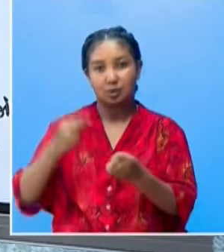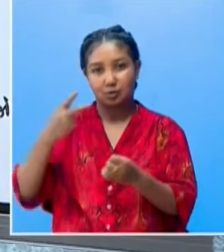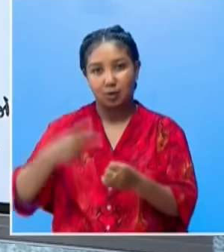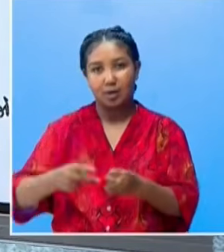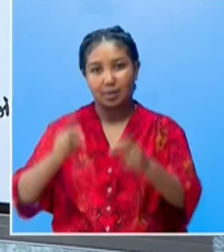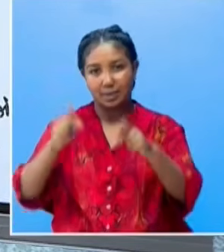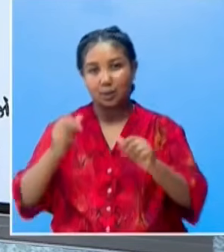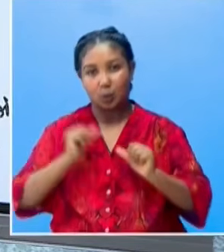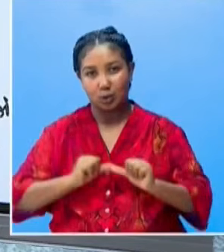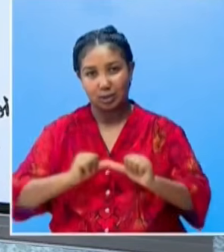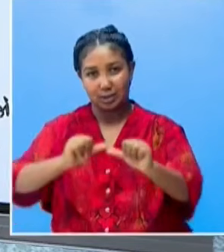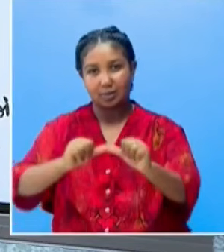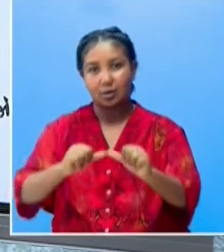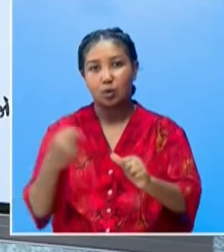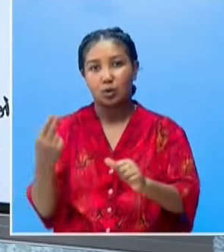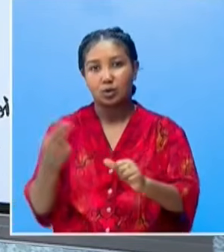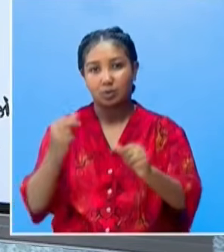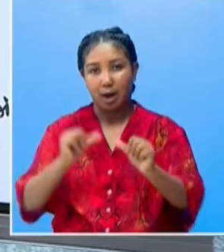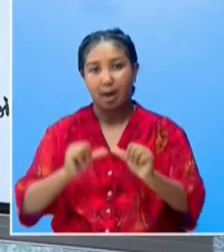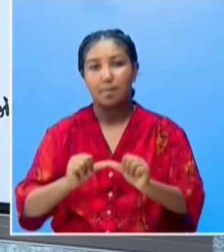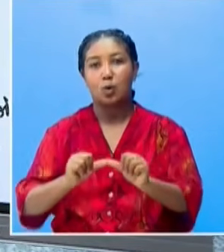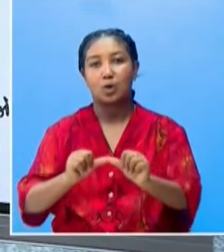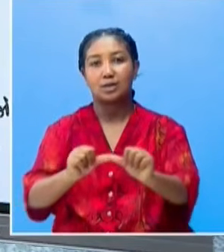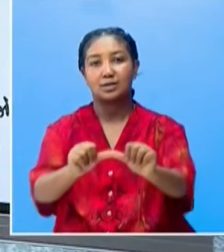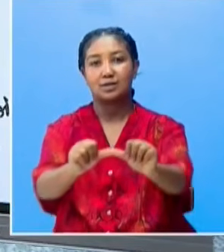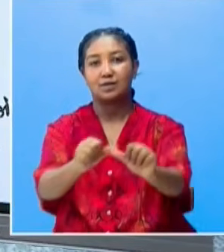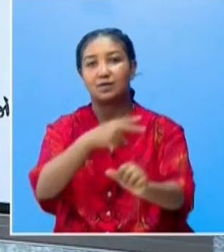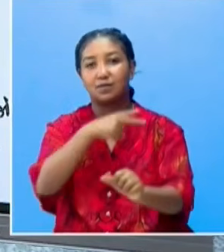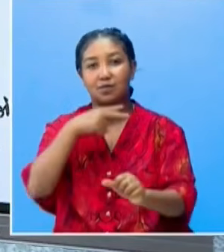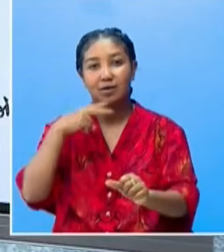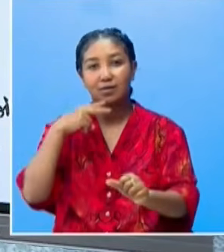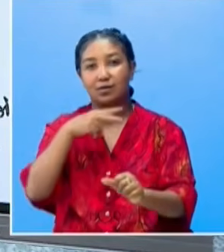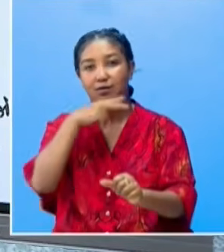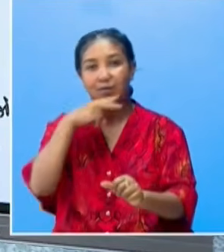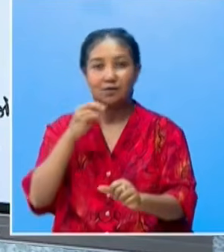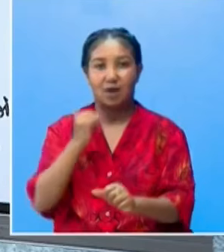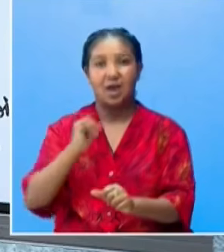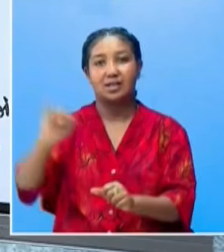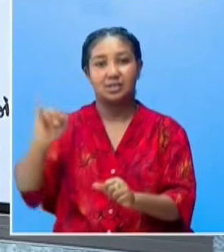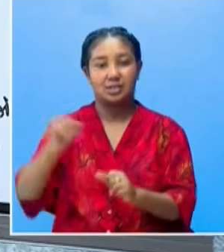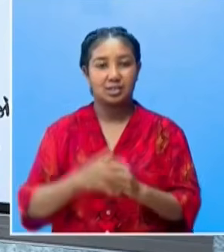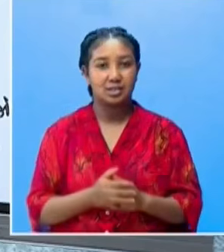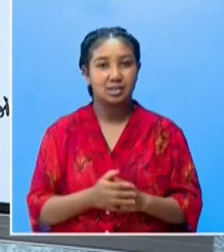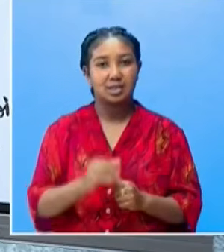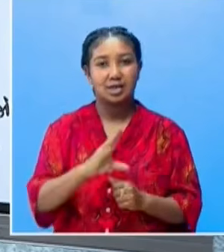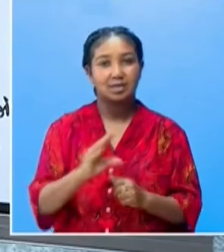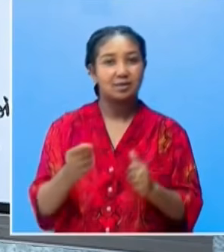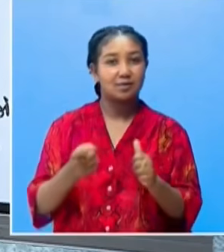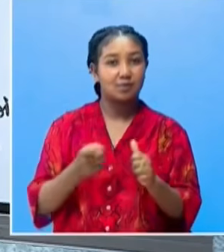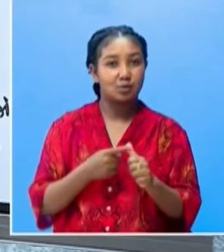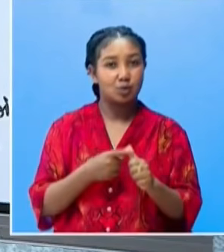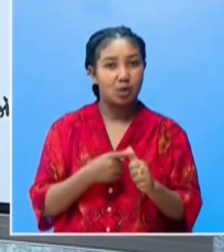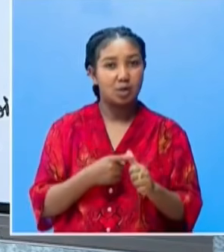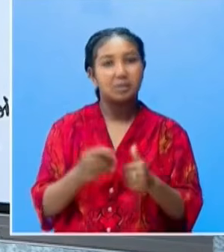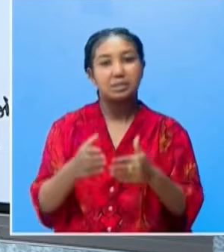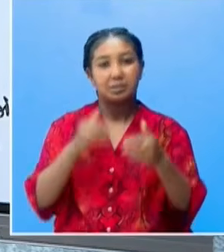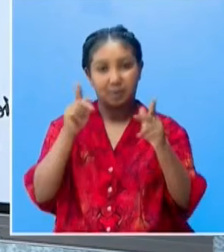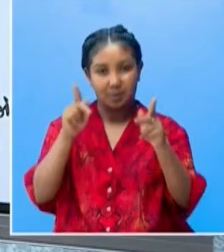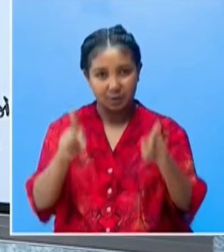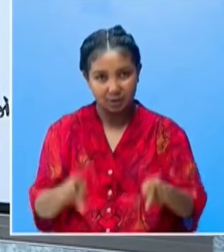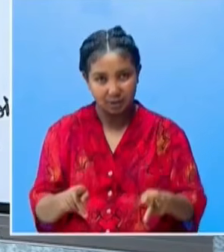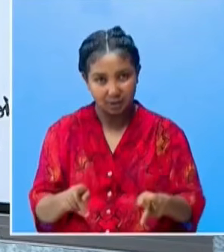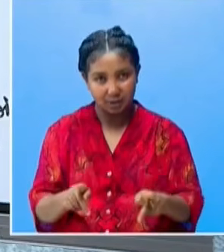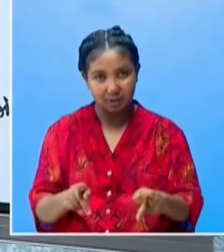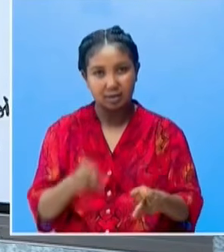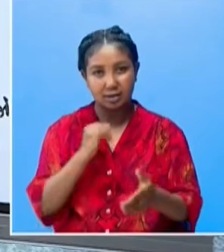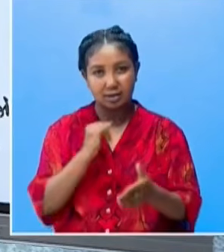present continuous, so we use a progressive verb, which is verb ing, yes? And the first ones are simple present, so it